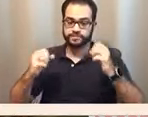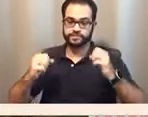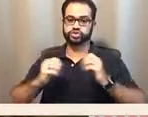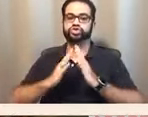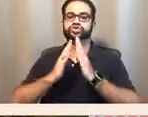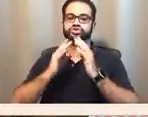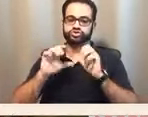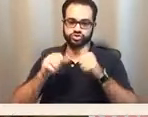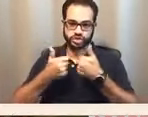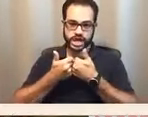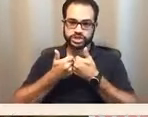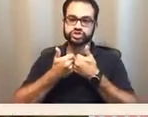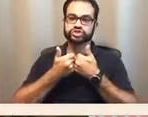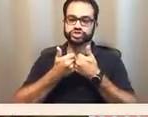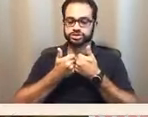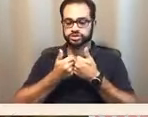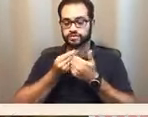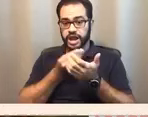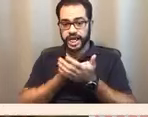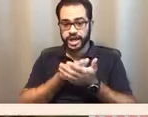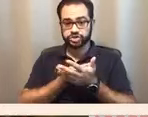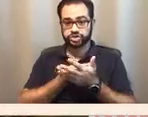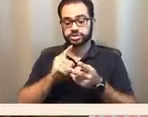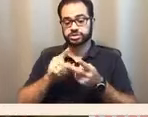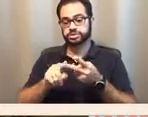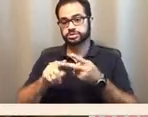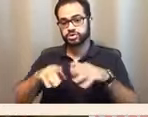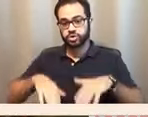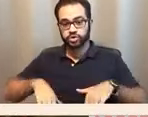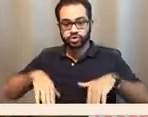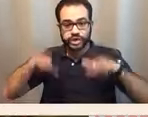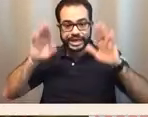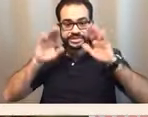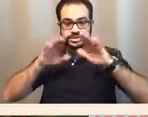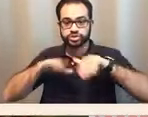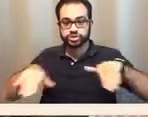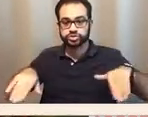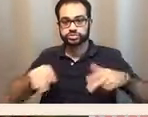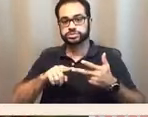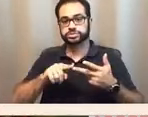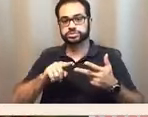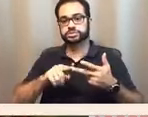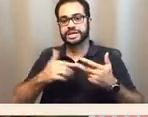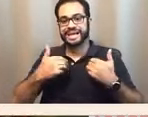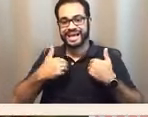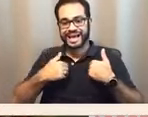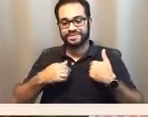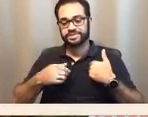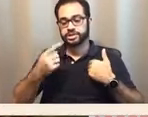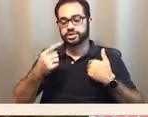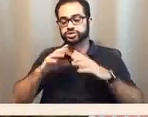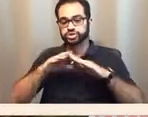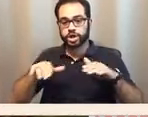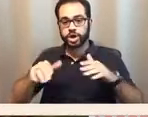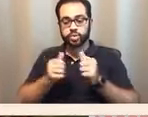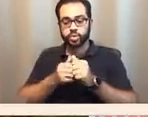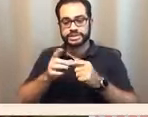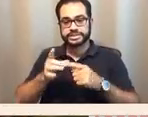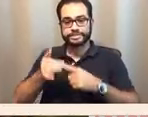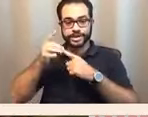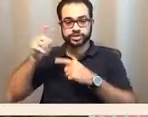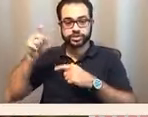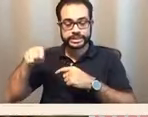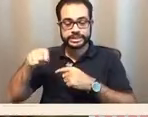financially, raising children, having a child with special needs,